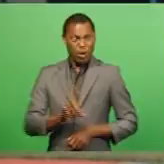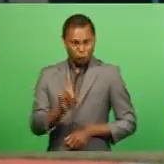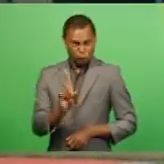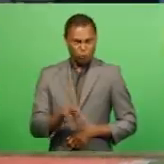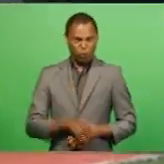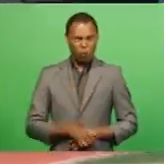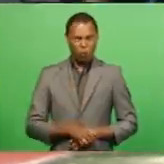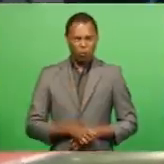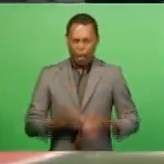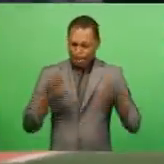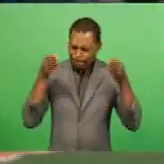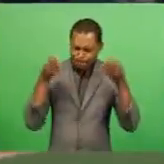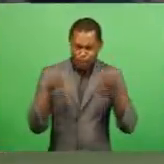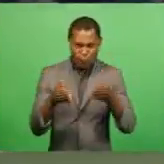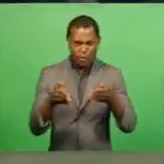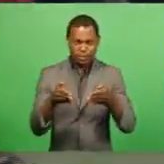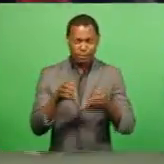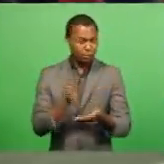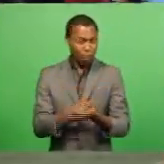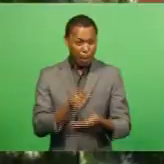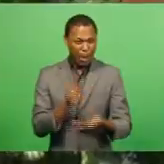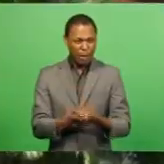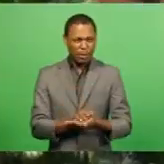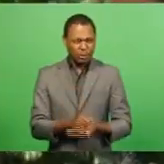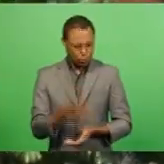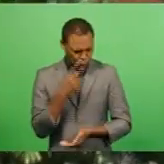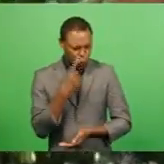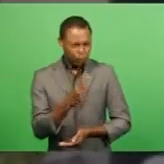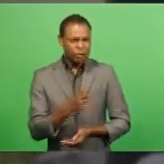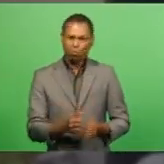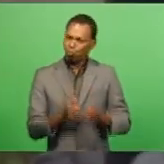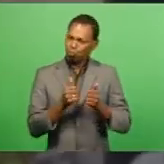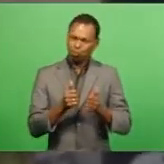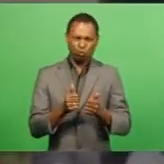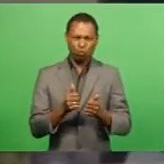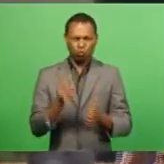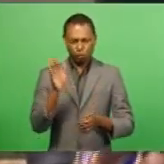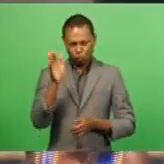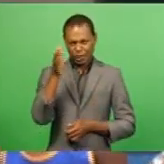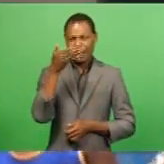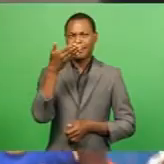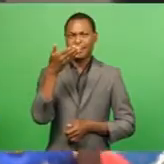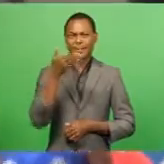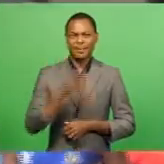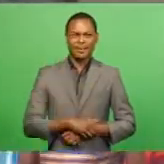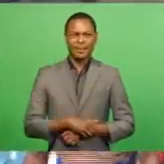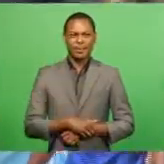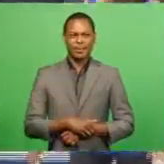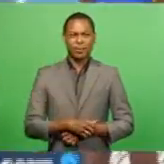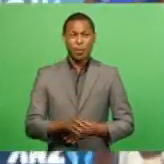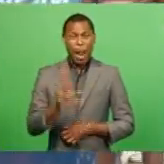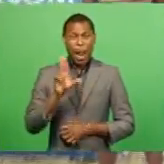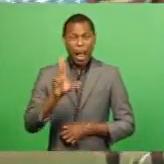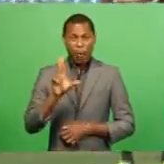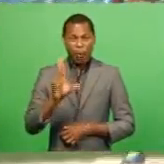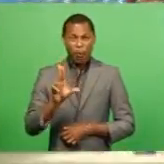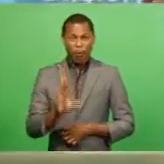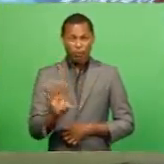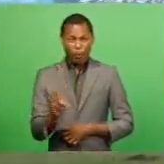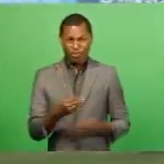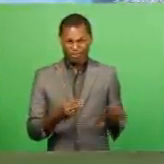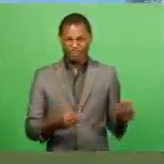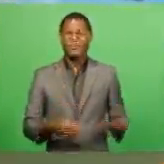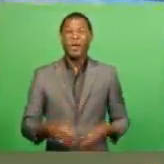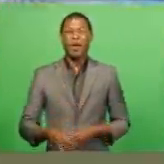to it, then you'll see really good results. The Lao lad has set a target to reach or jump past the